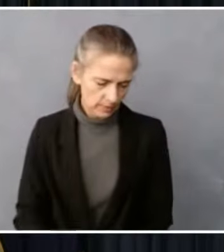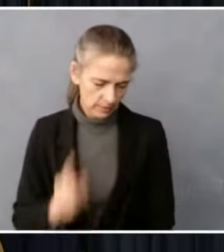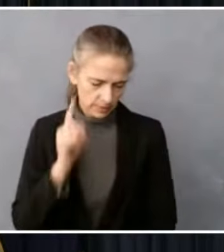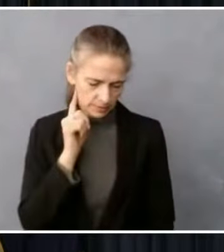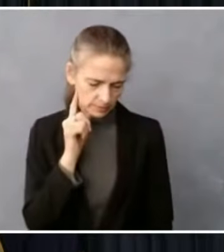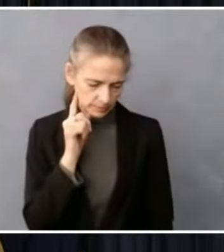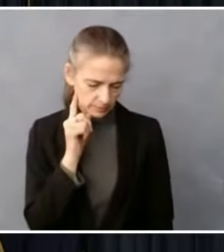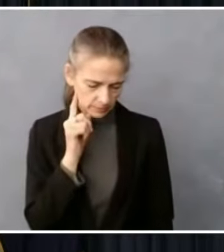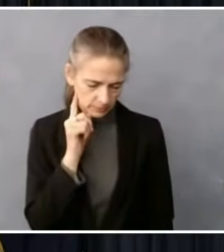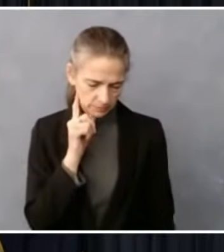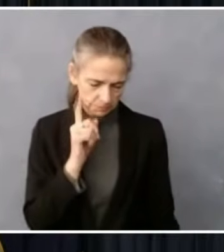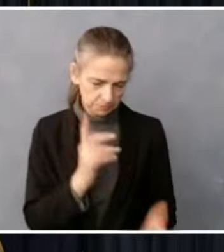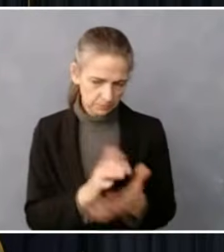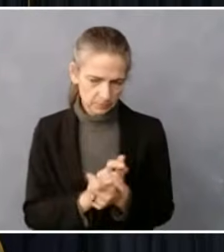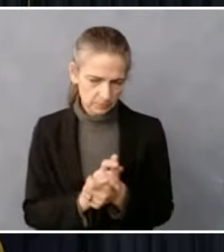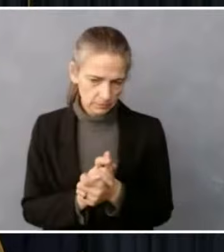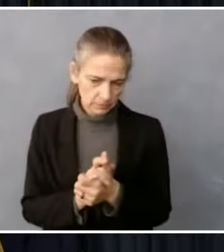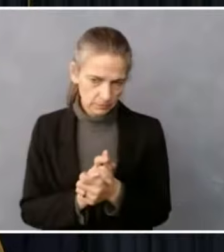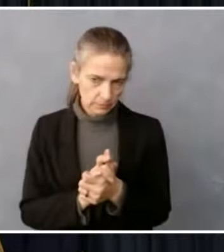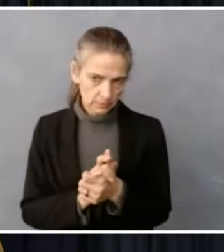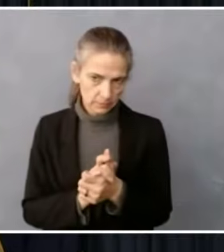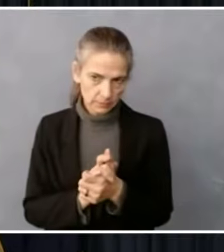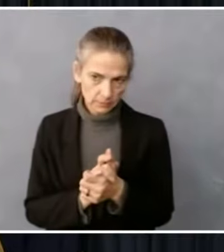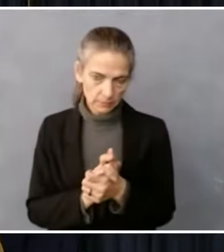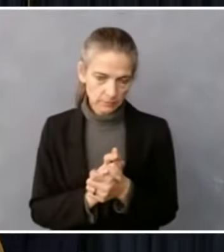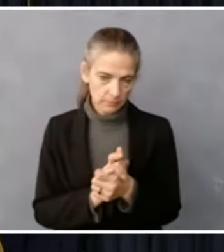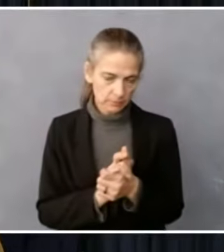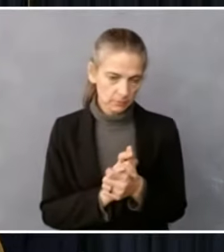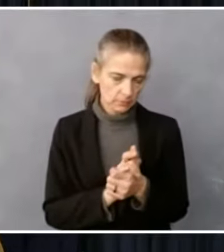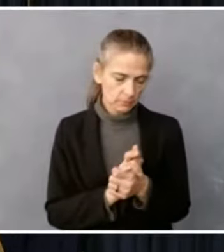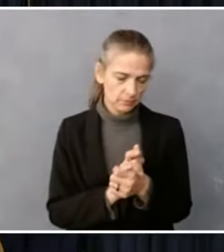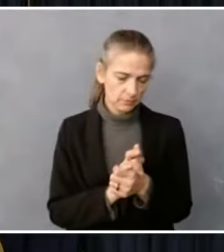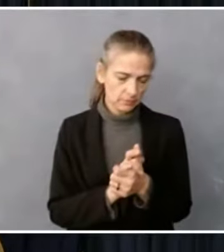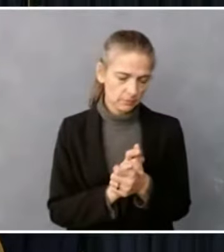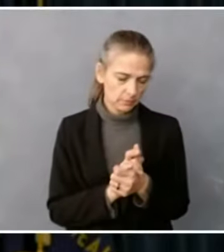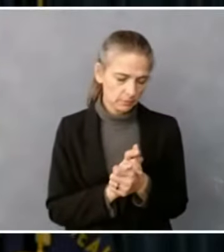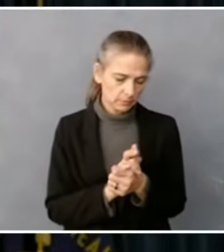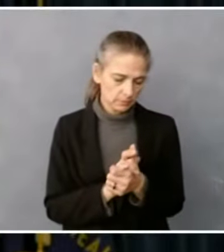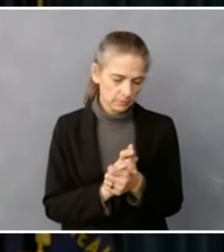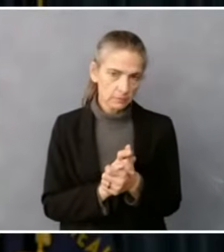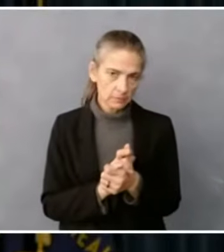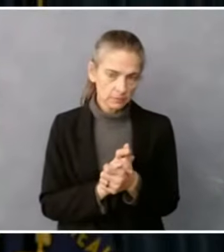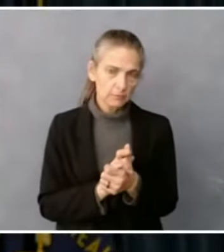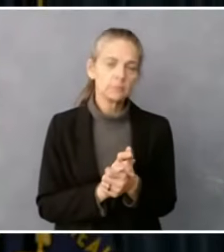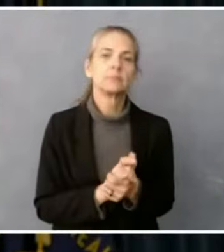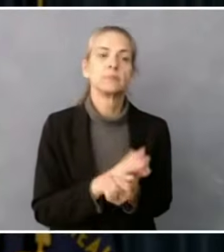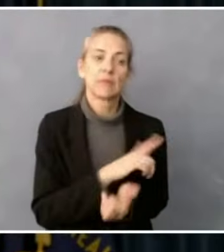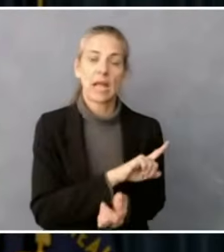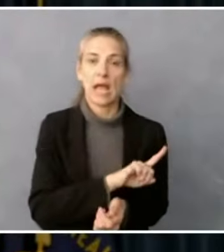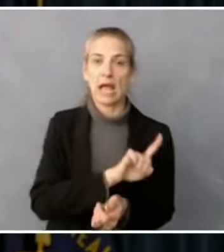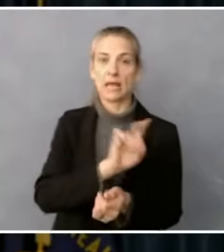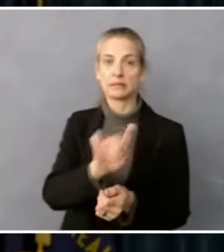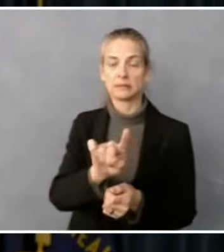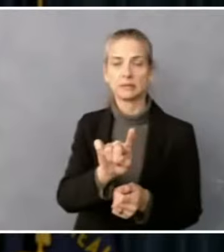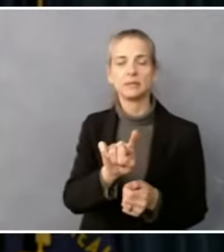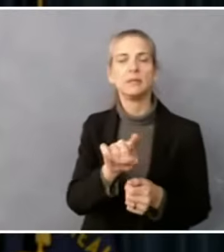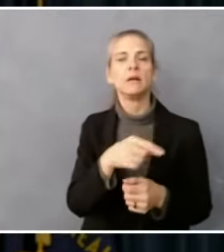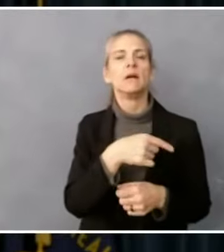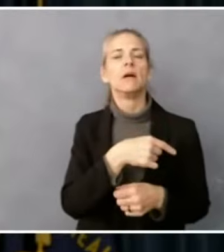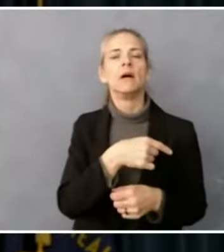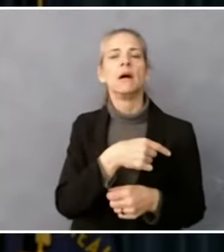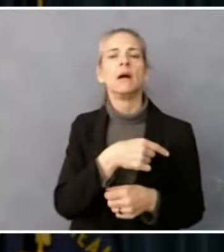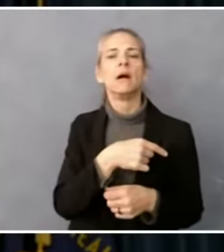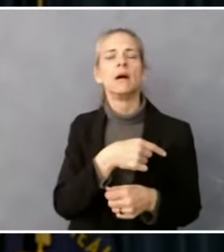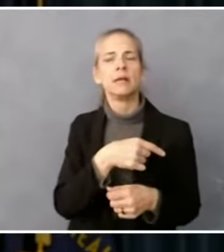and what benefit does it do for Kentucky on the national stage? Yeah, so the question is some big appearances